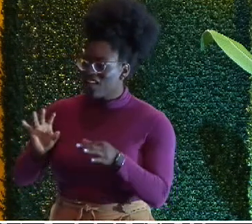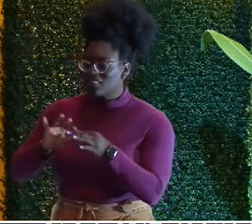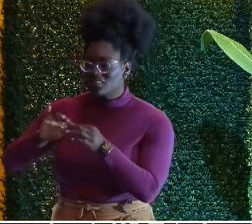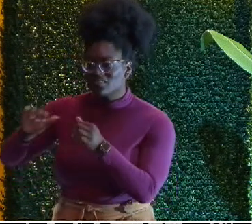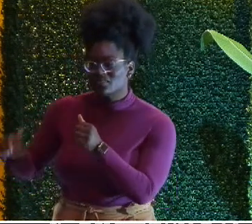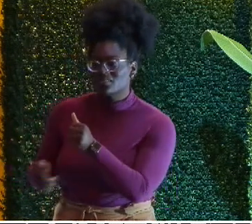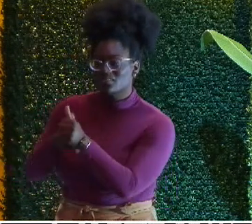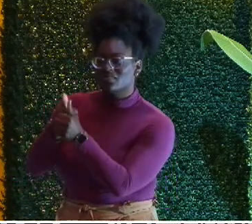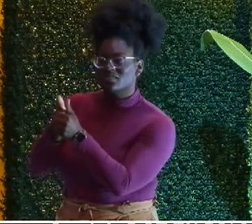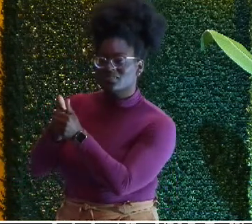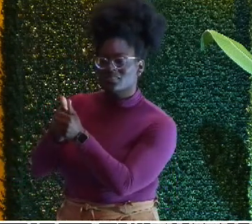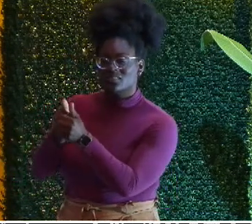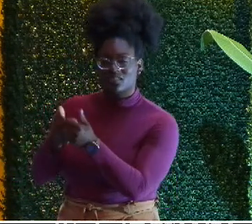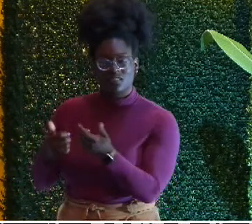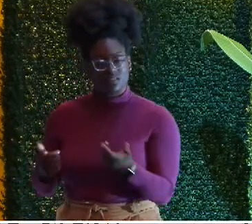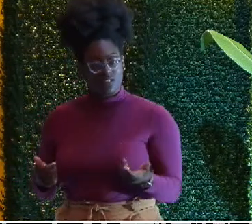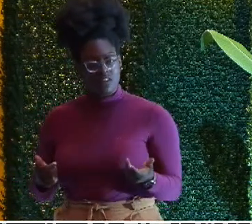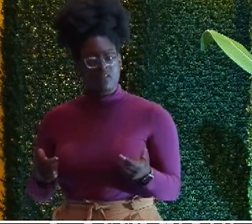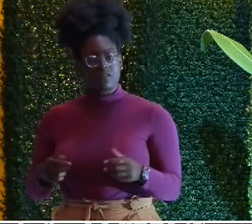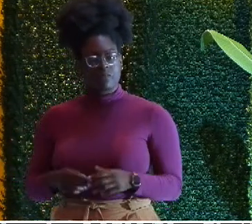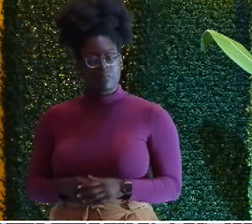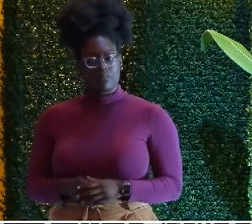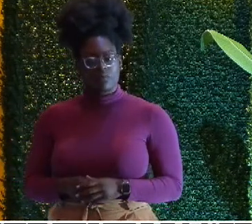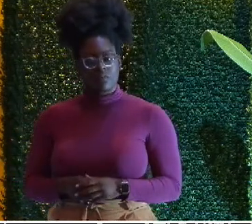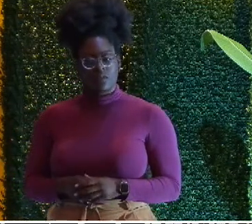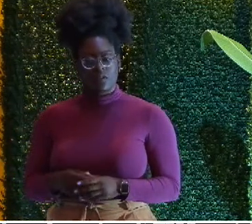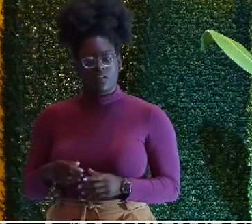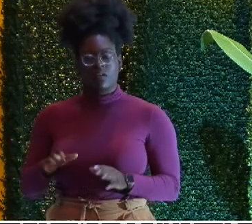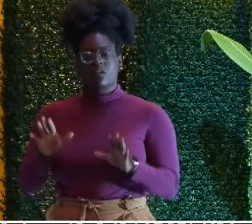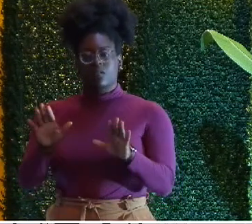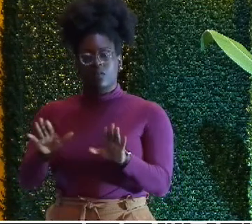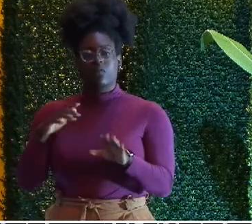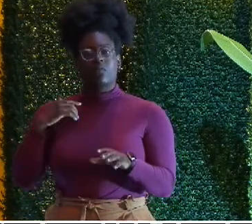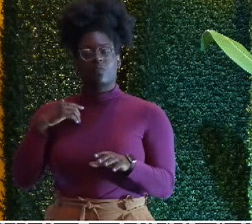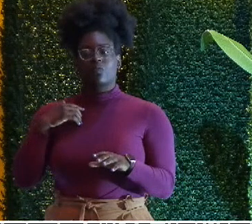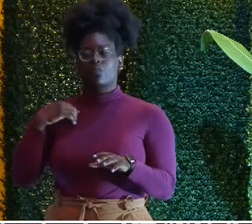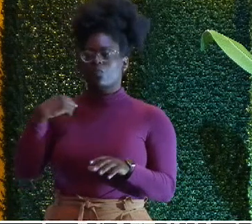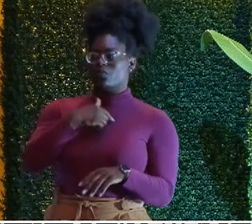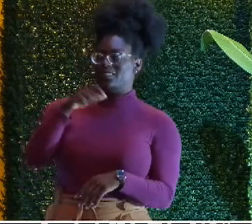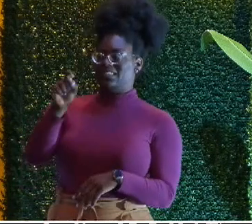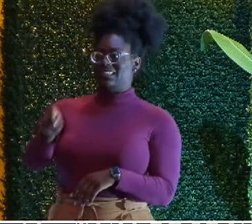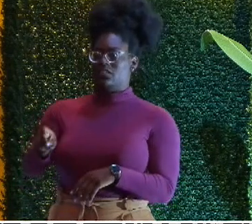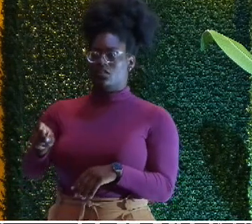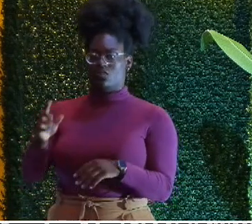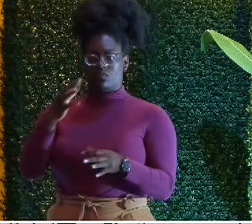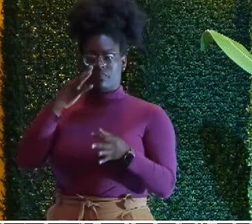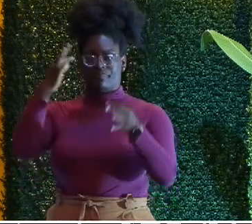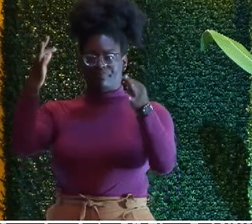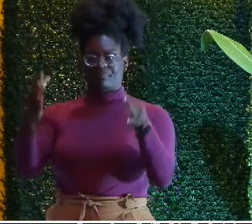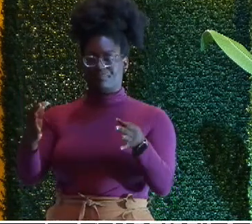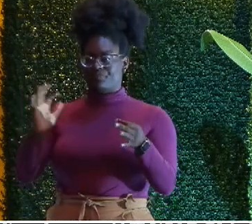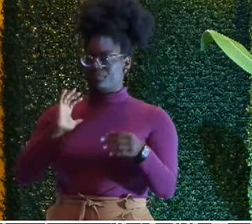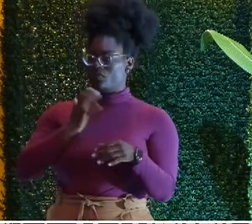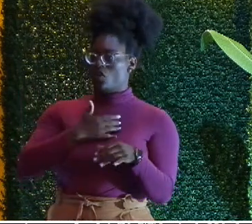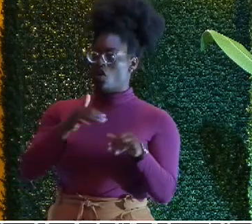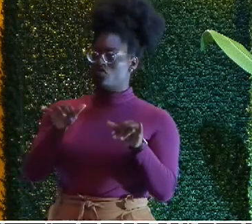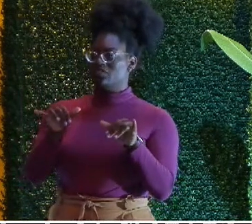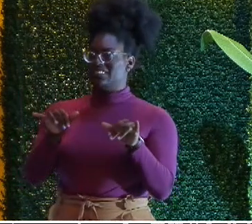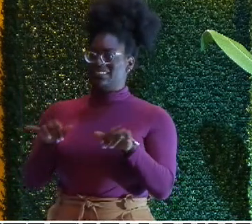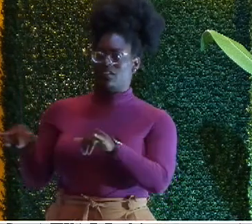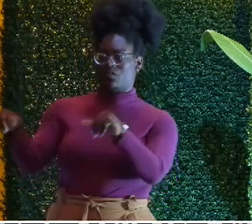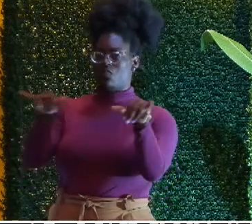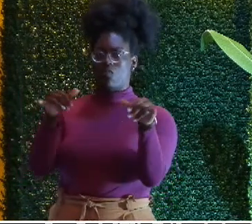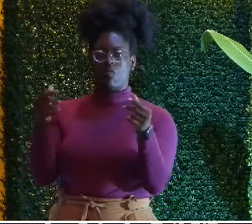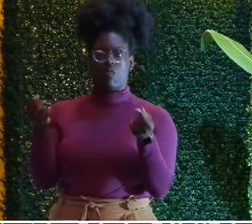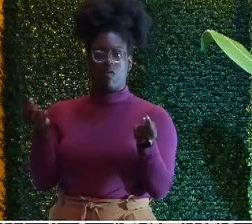what we need to do is we need to set the standard. We need to change things where Black women are leading